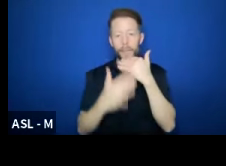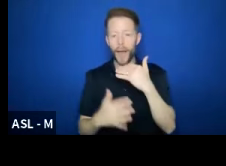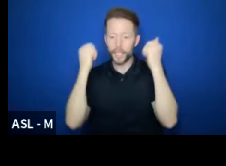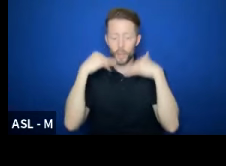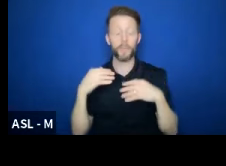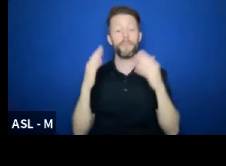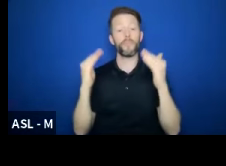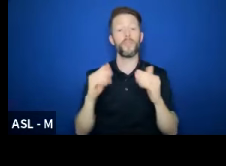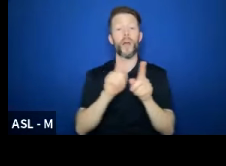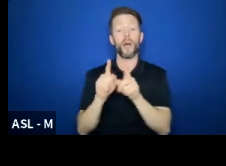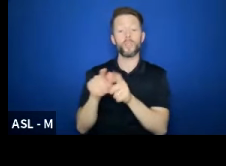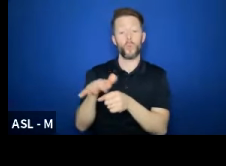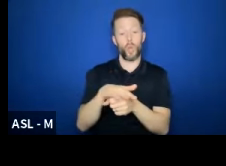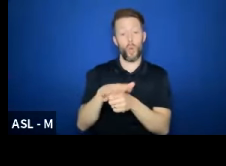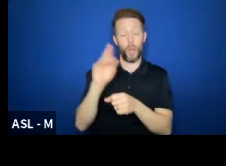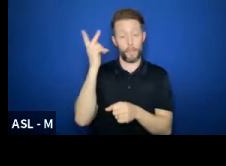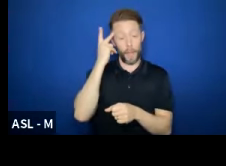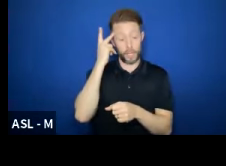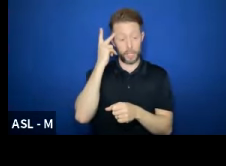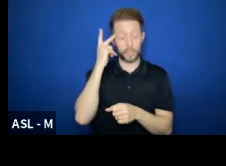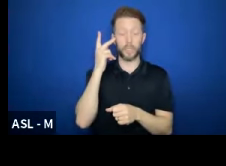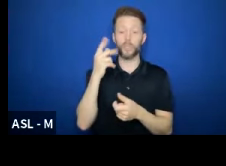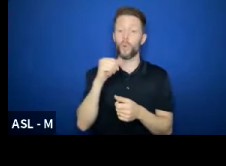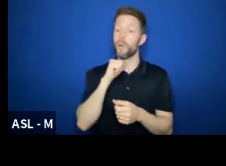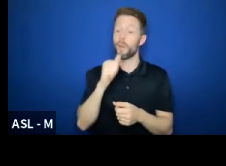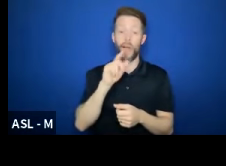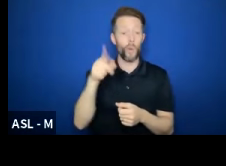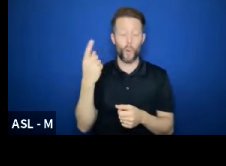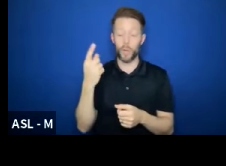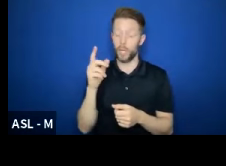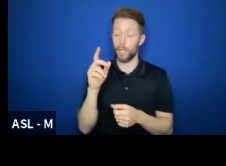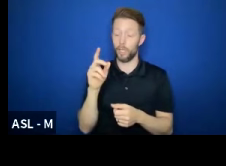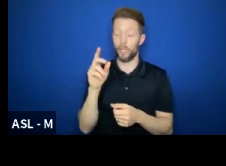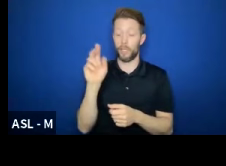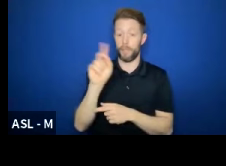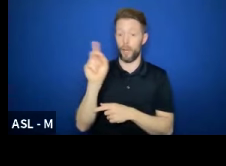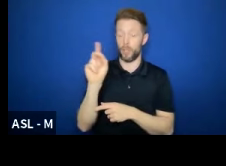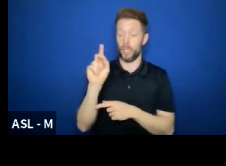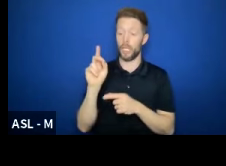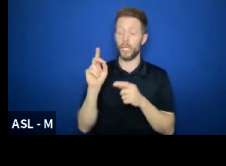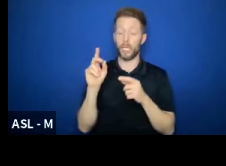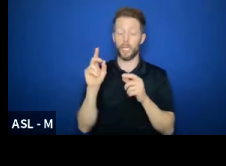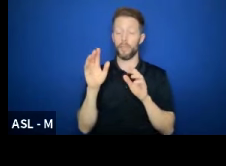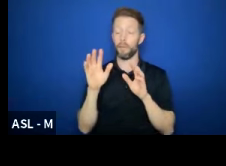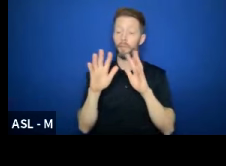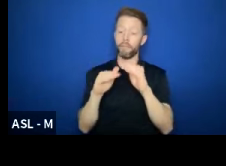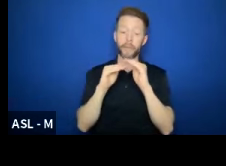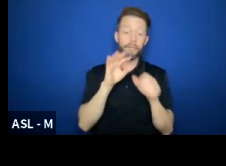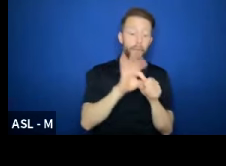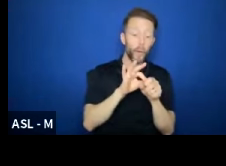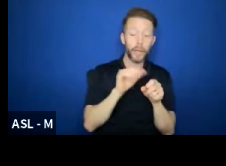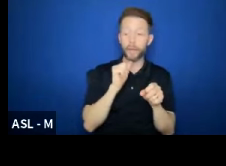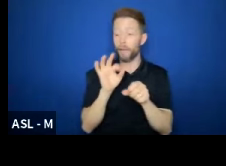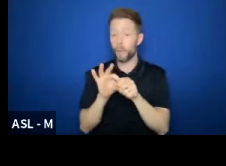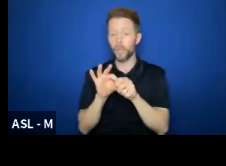local politics. And so very often, as Amna said, not only is democracy flattened into voting or not voting, but it often also just